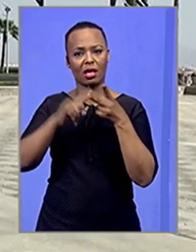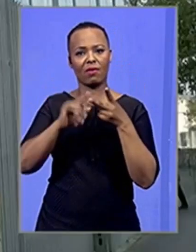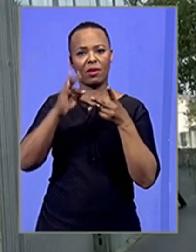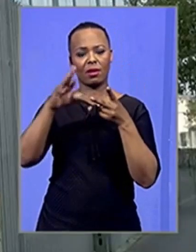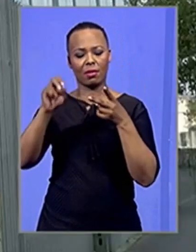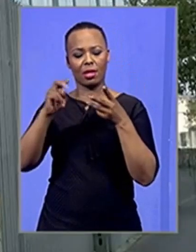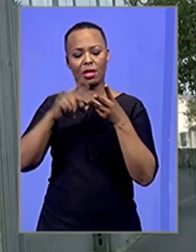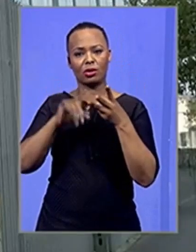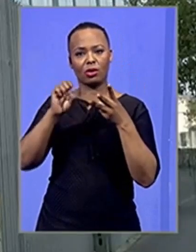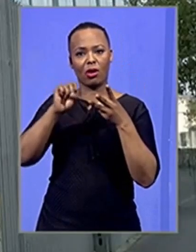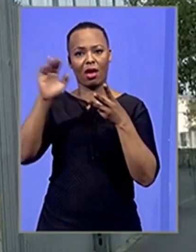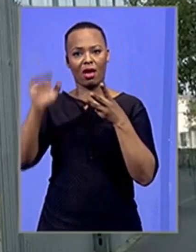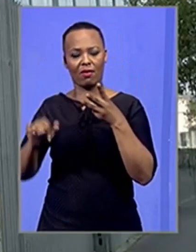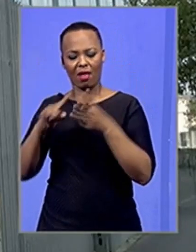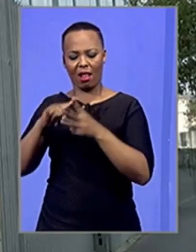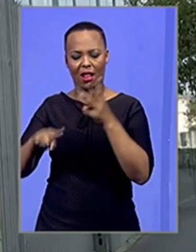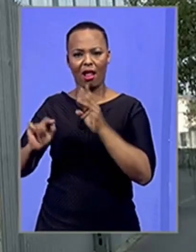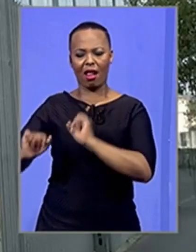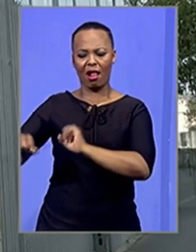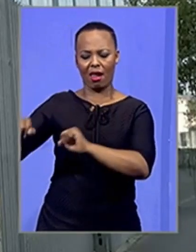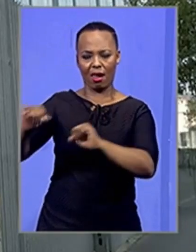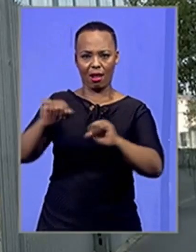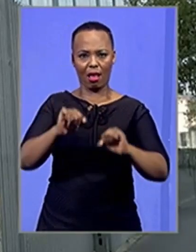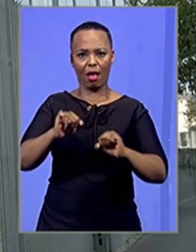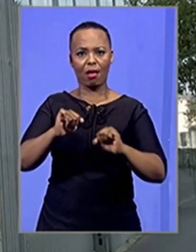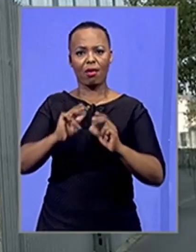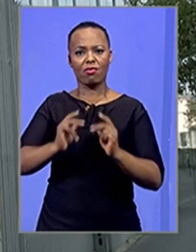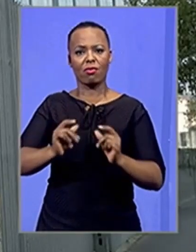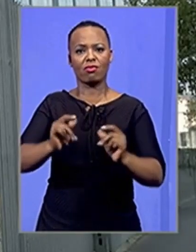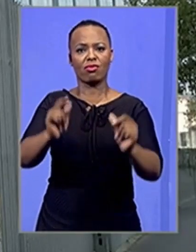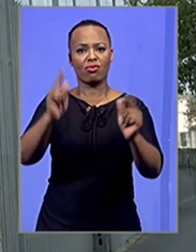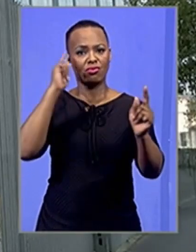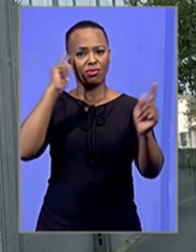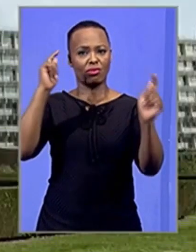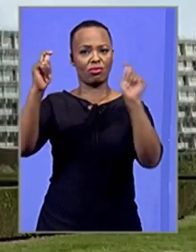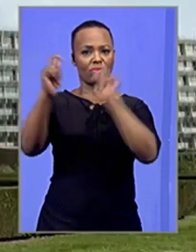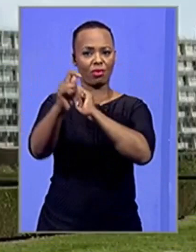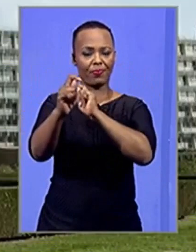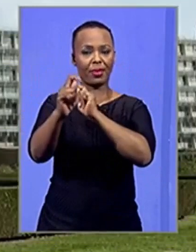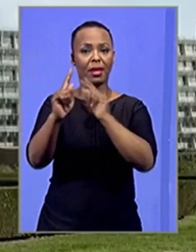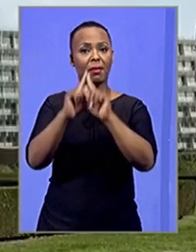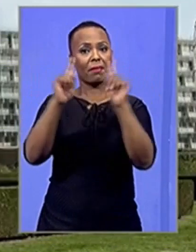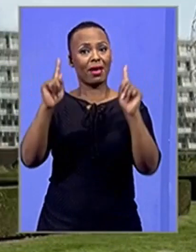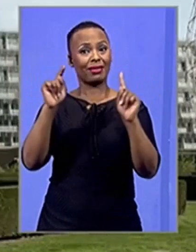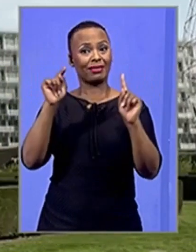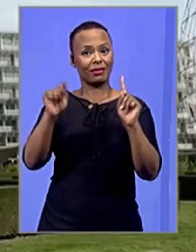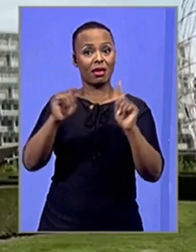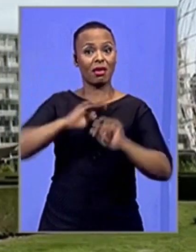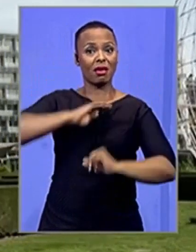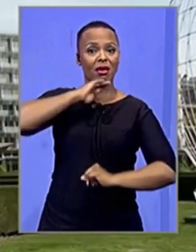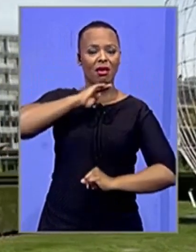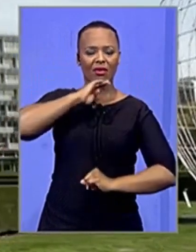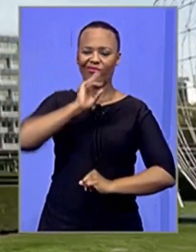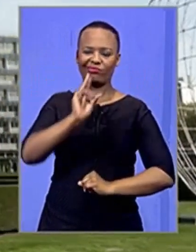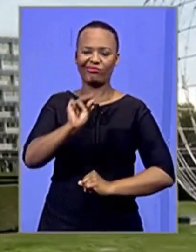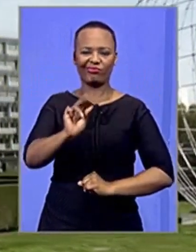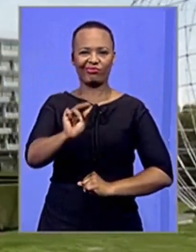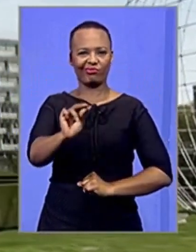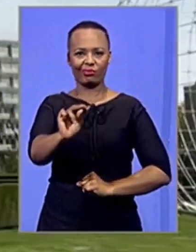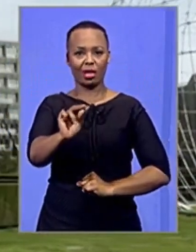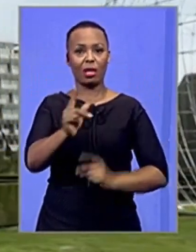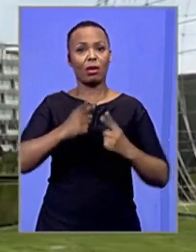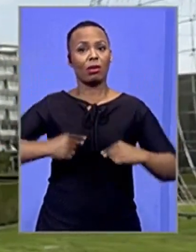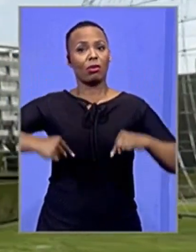South Africa, in order to be able to speed the transition. But that is not enough.